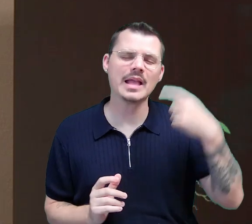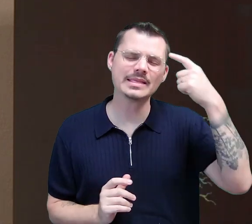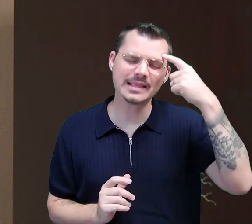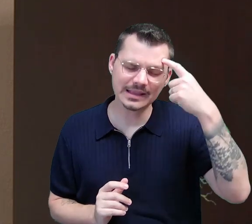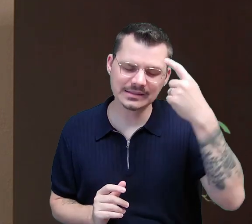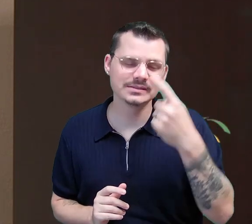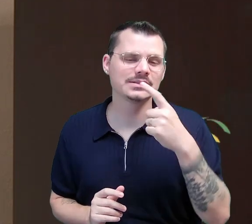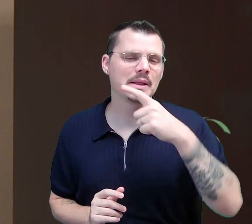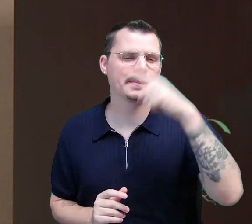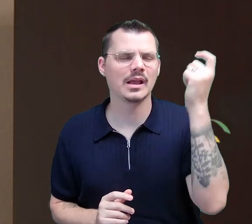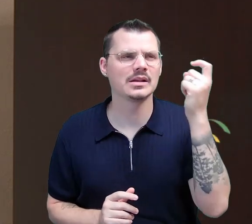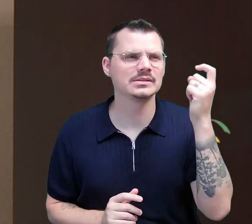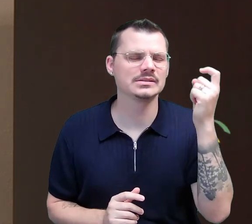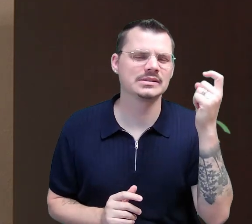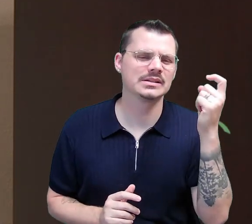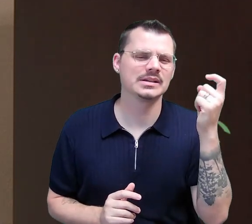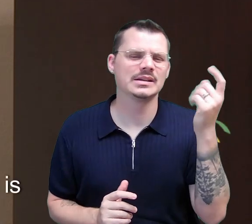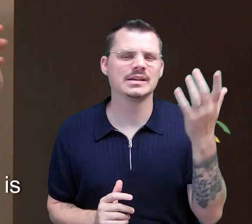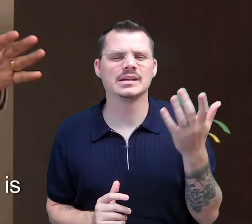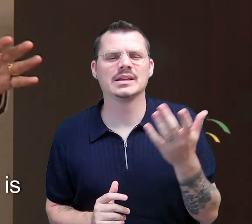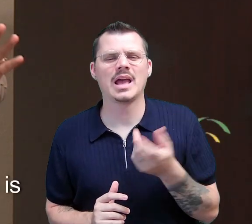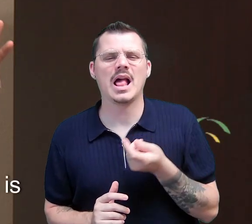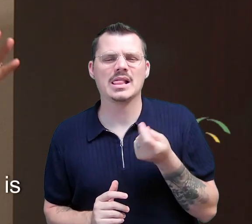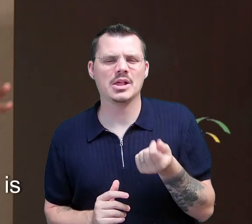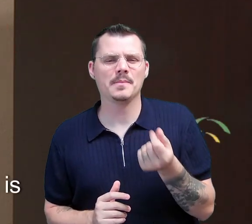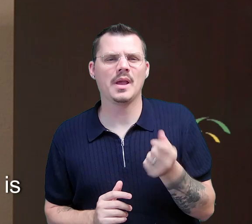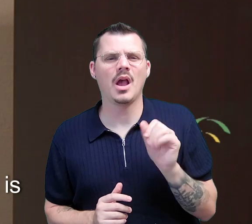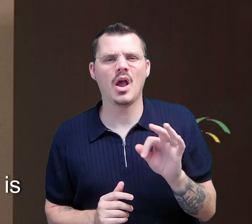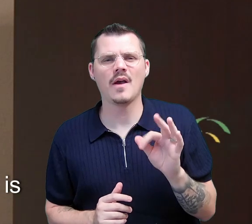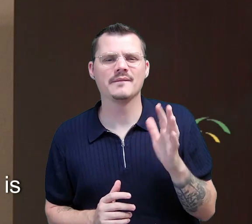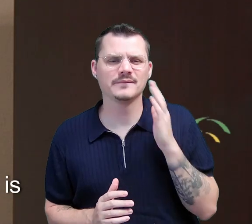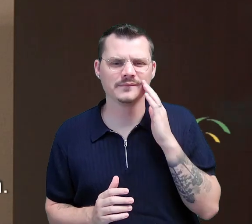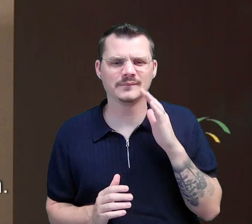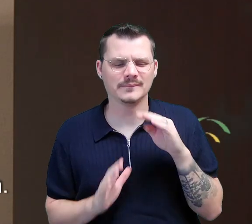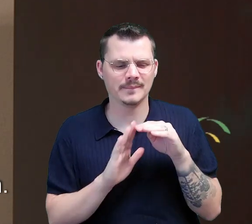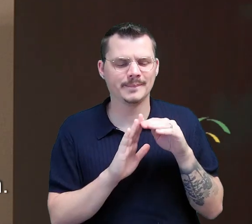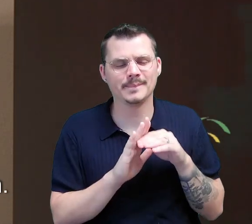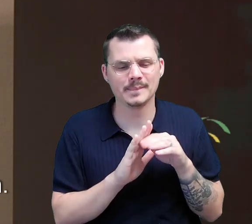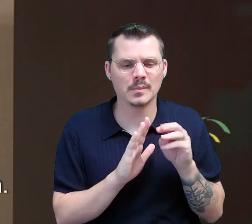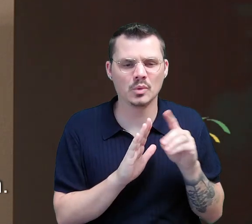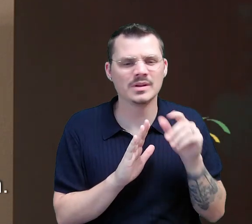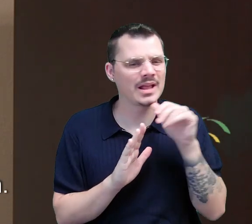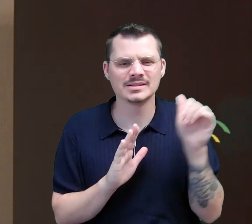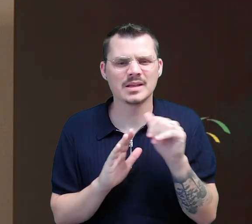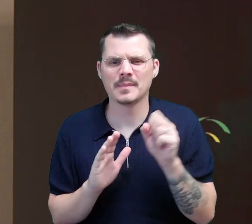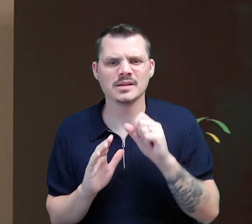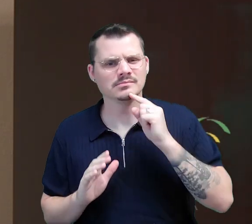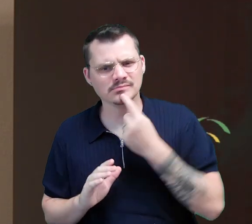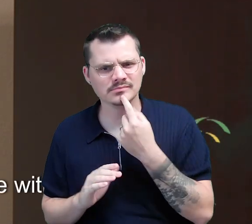it's because a little bit of a kind of a down mood is not the same as major